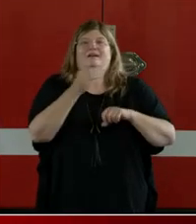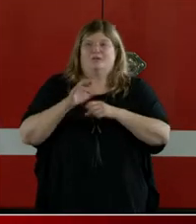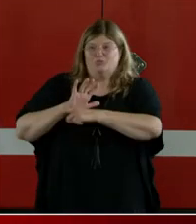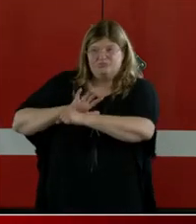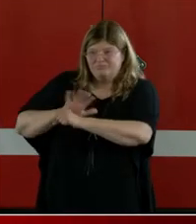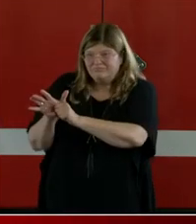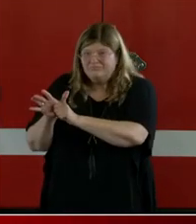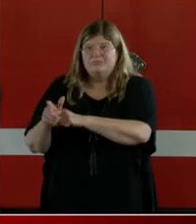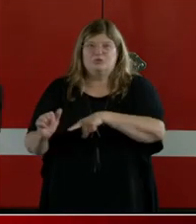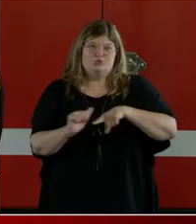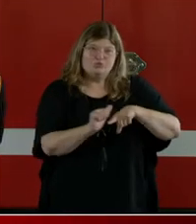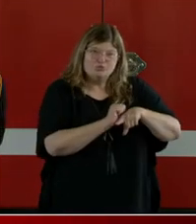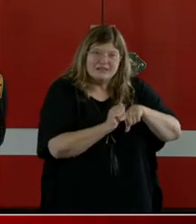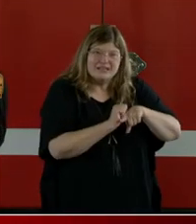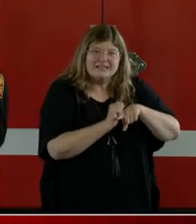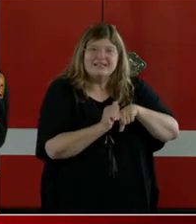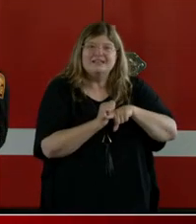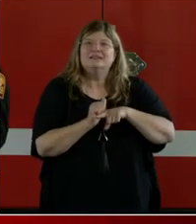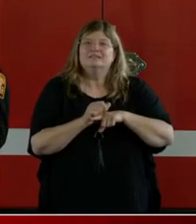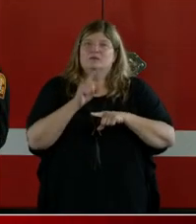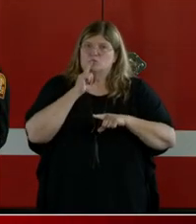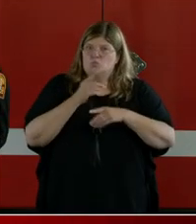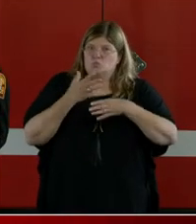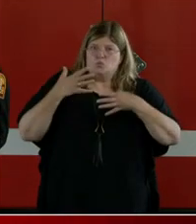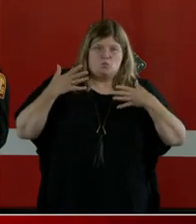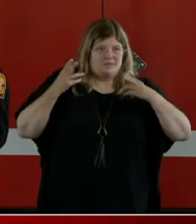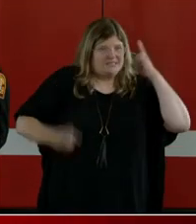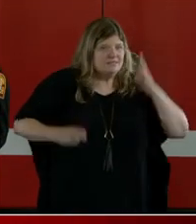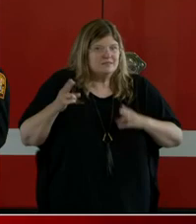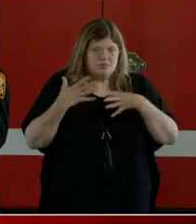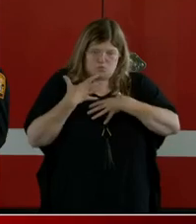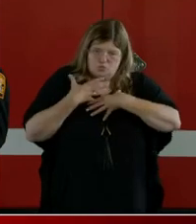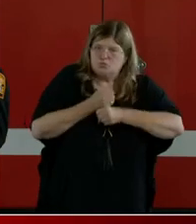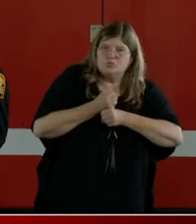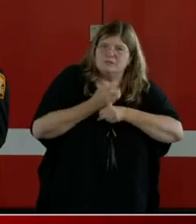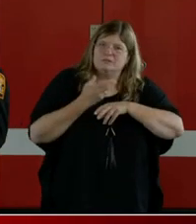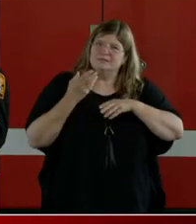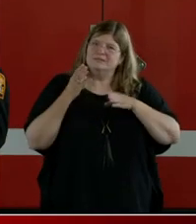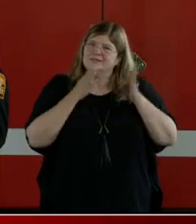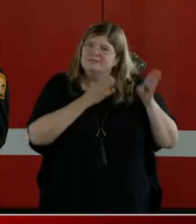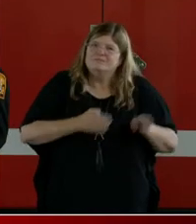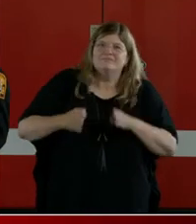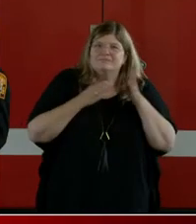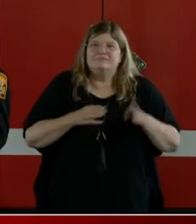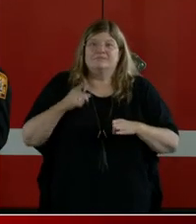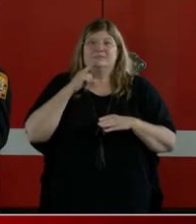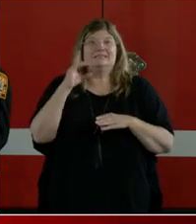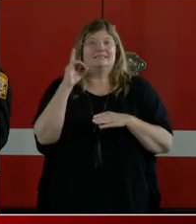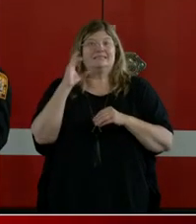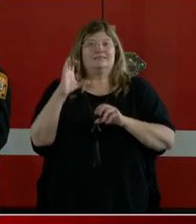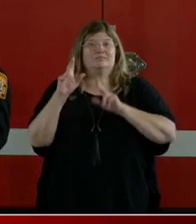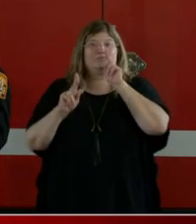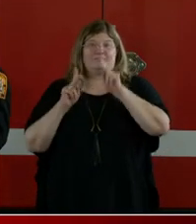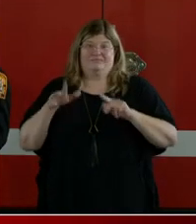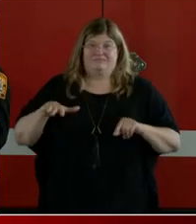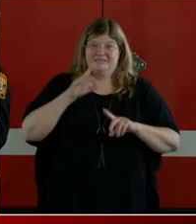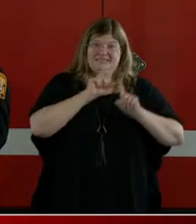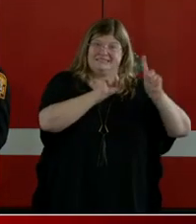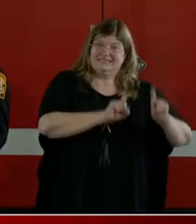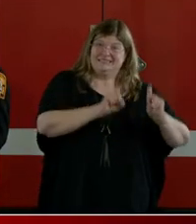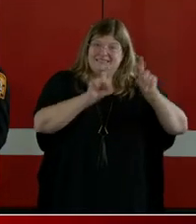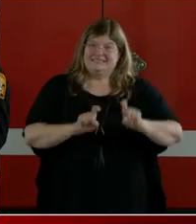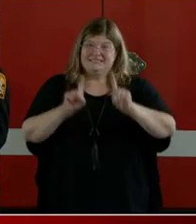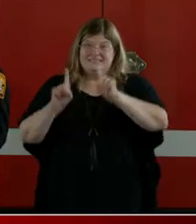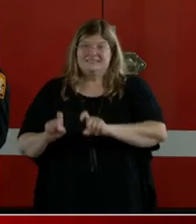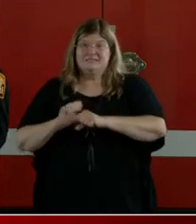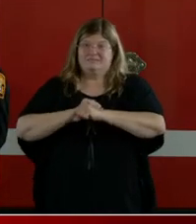preparation time. Thousands of DC residents get tested at neighborhood firehouses across the city each